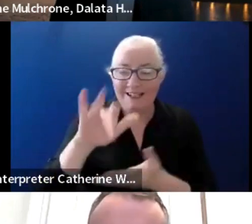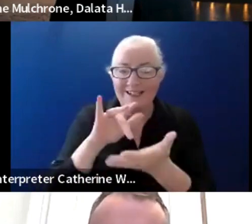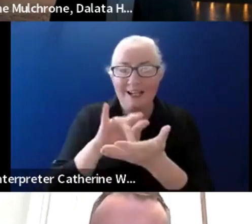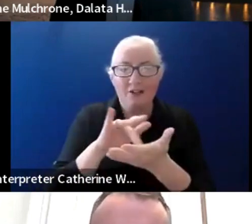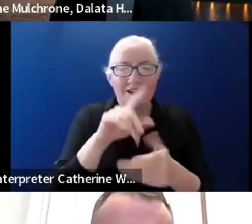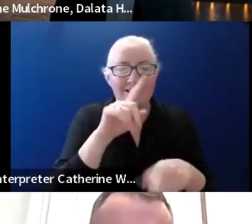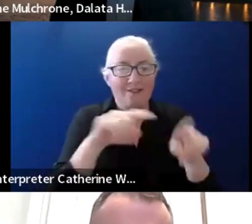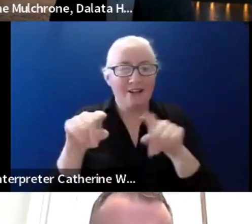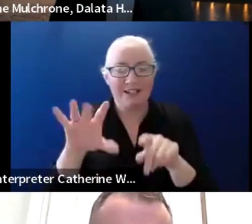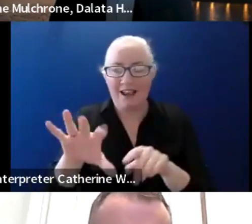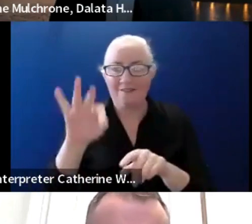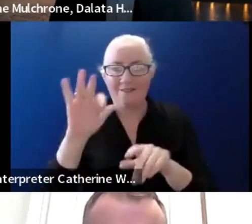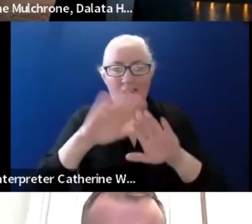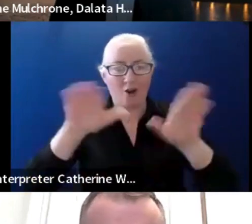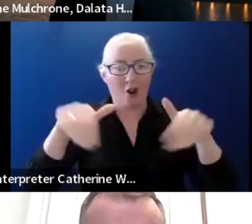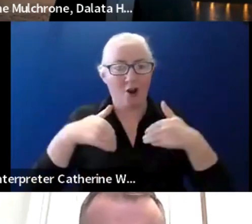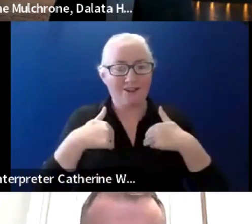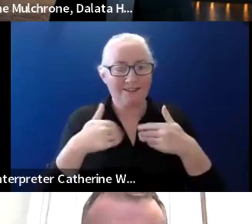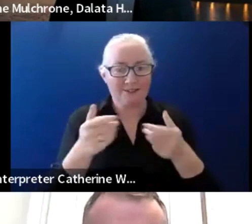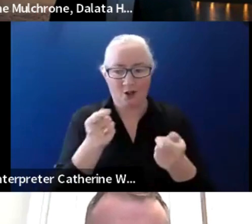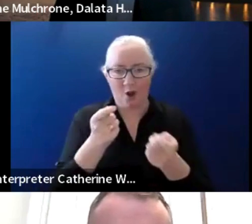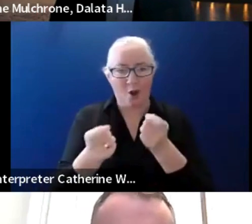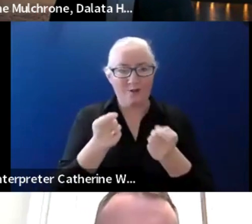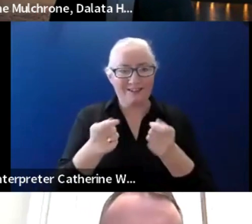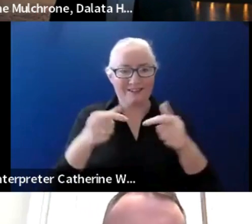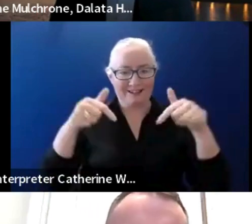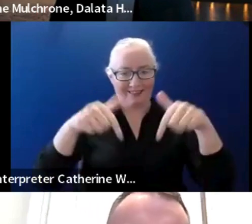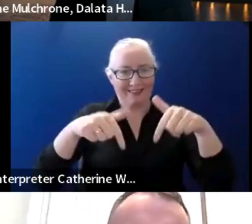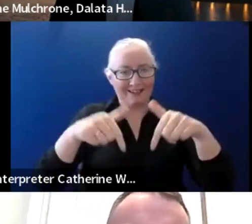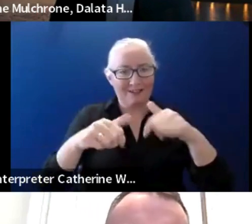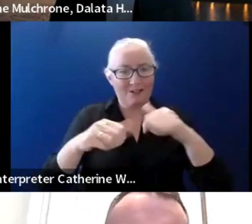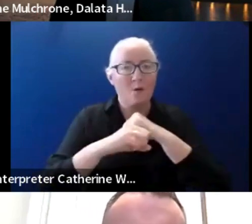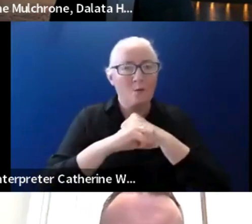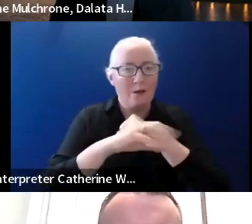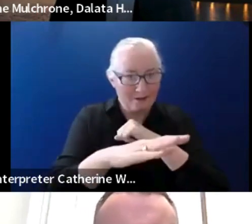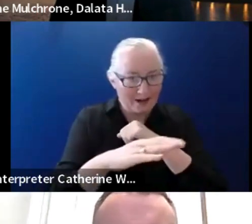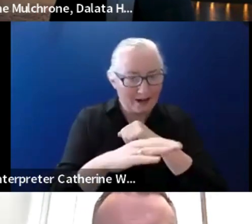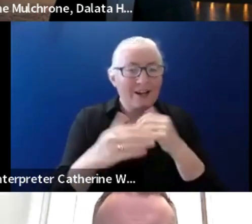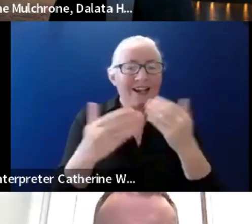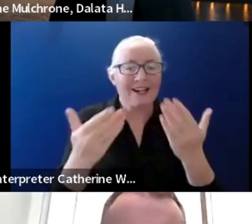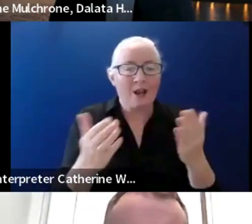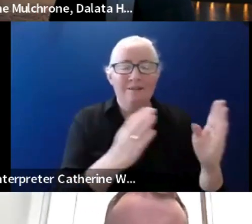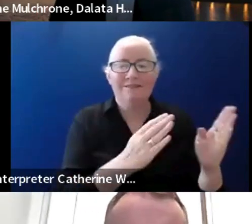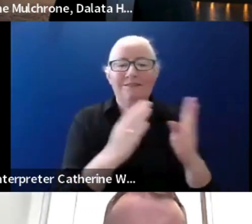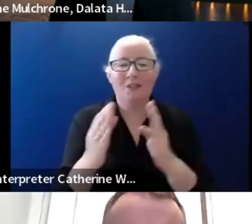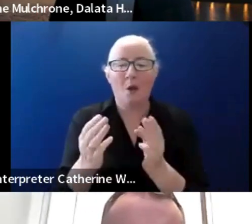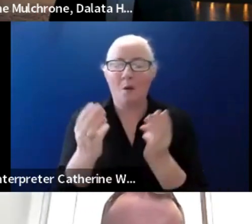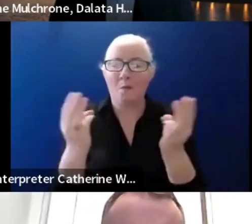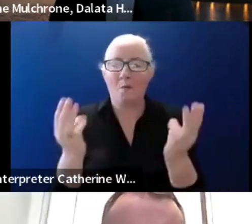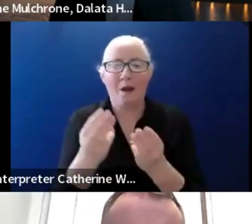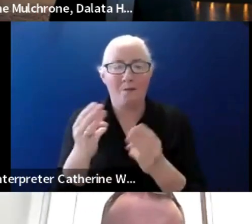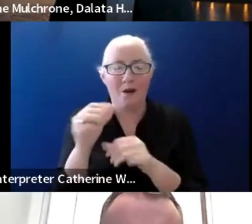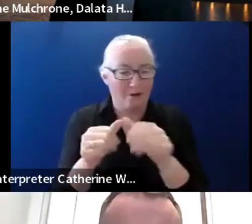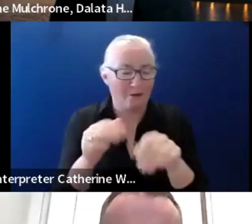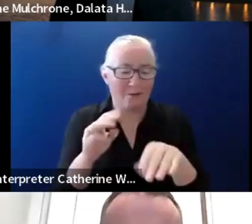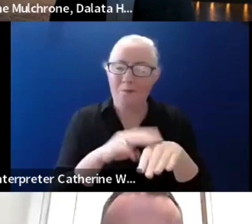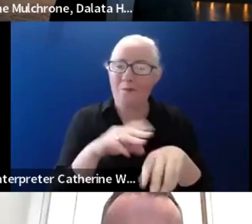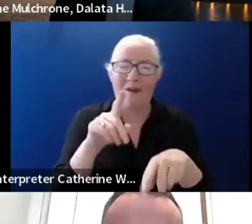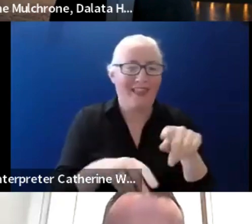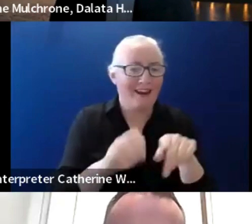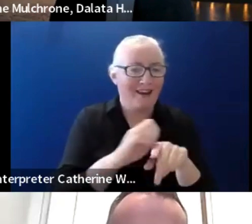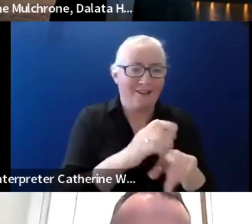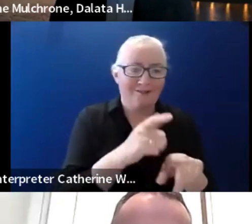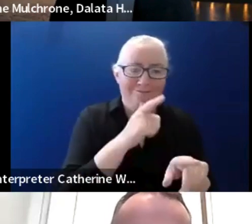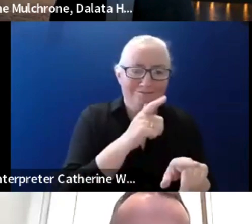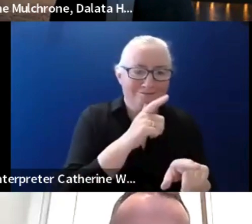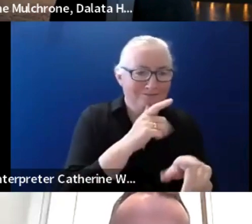Diversity for inviting us to host this webinar. I'm going to move into the proper proceedings because I've done more than enough talking, and